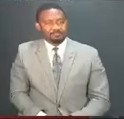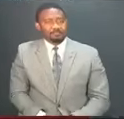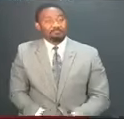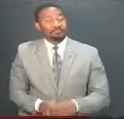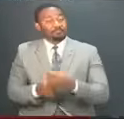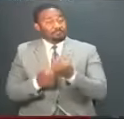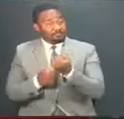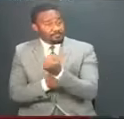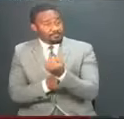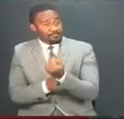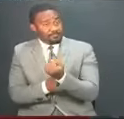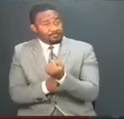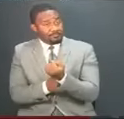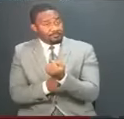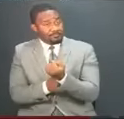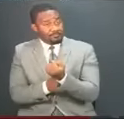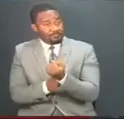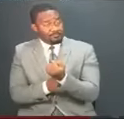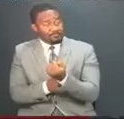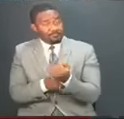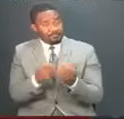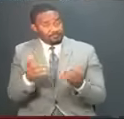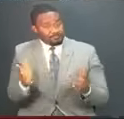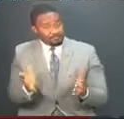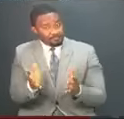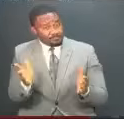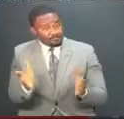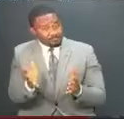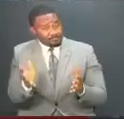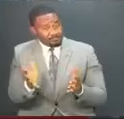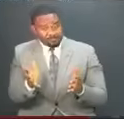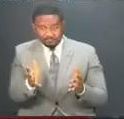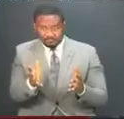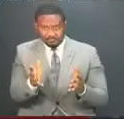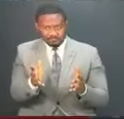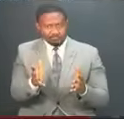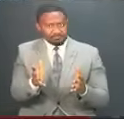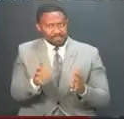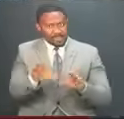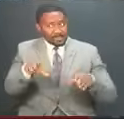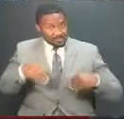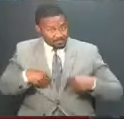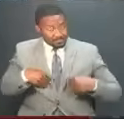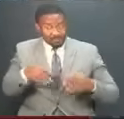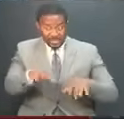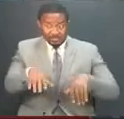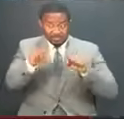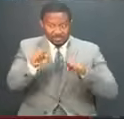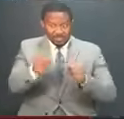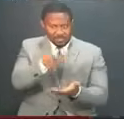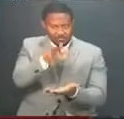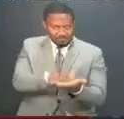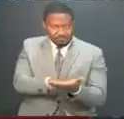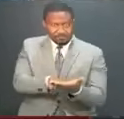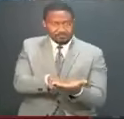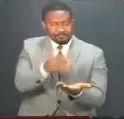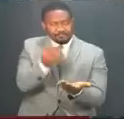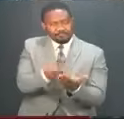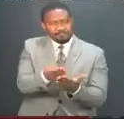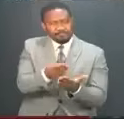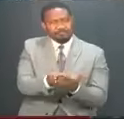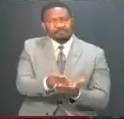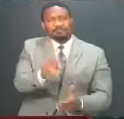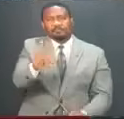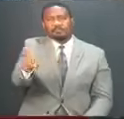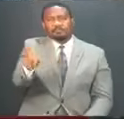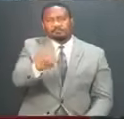seconding, I urge the House to adopt the report and to approve the sum of